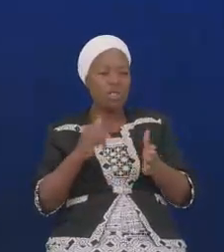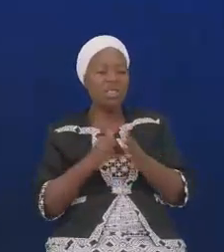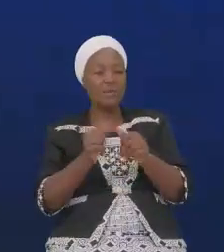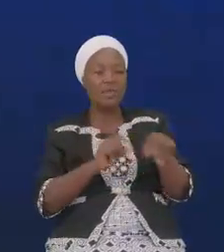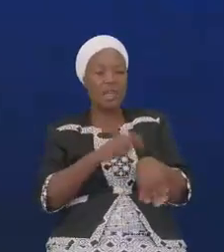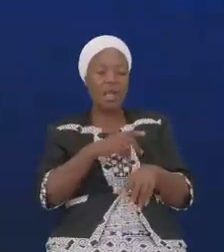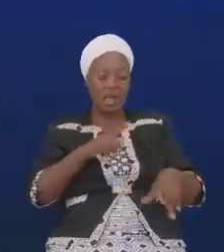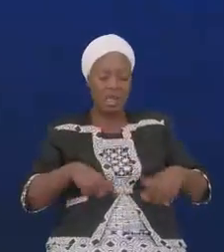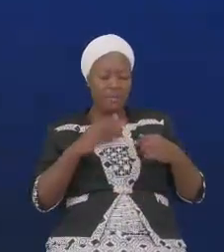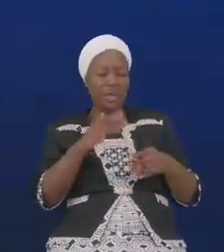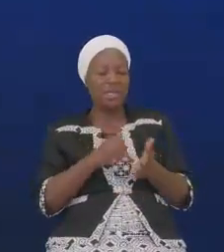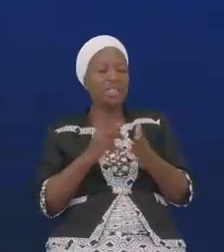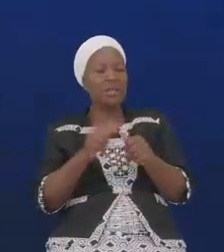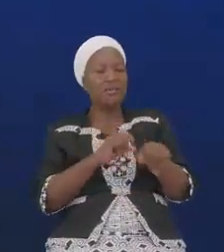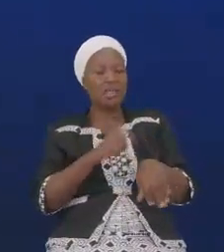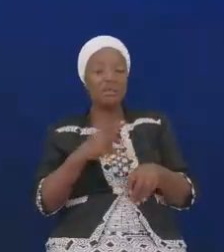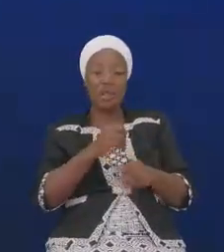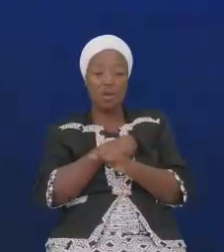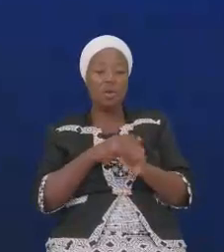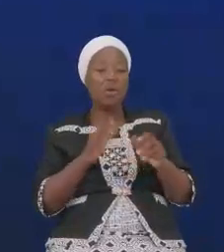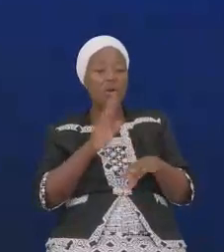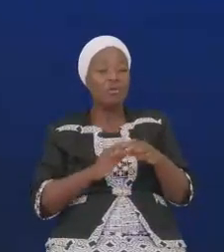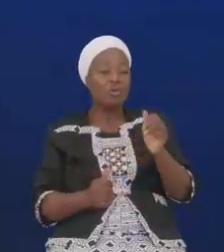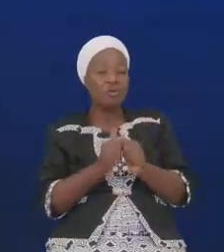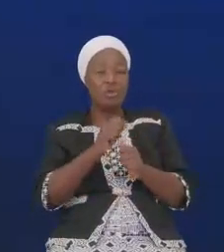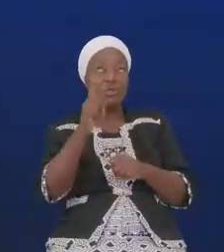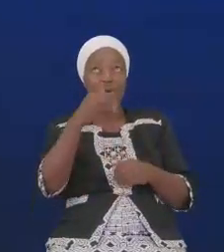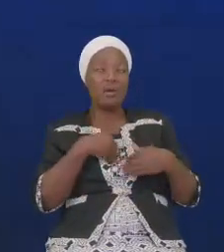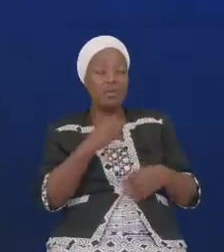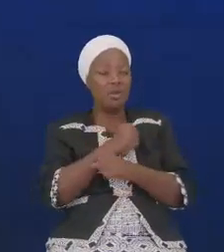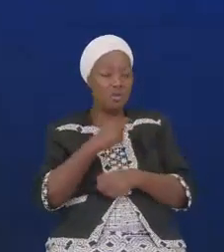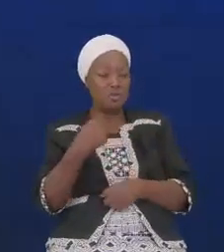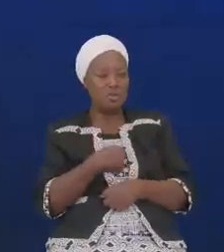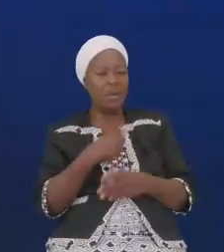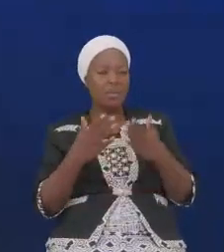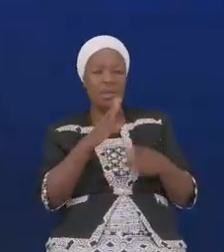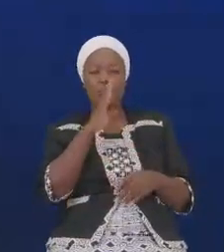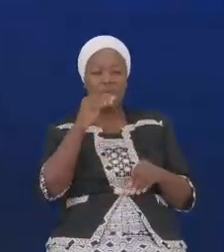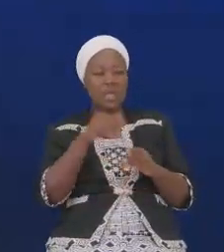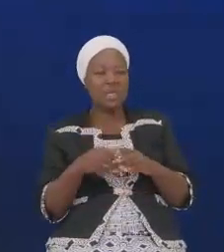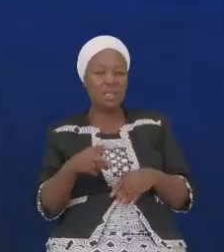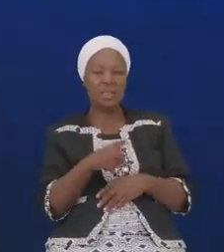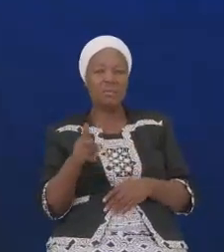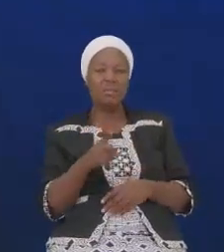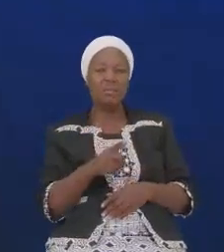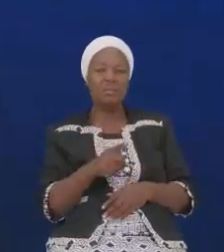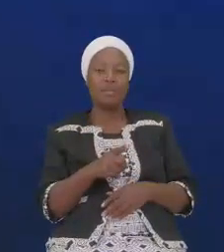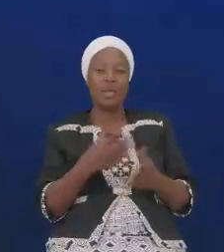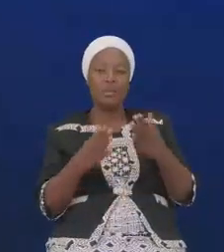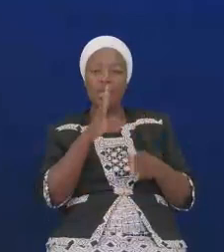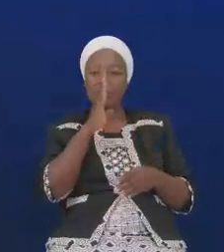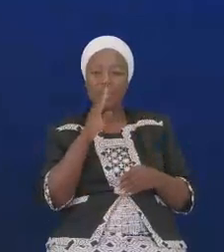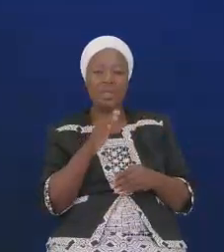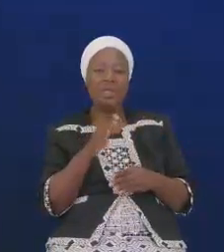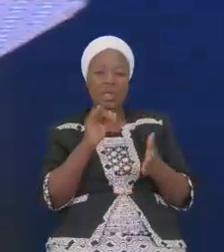it every time. The love wherewith thou hast loved me may be in them. May be